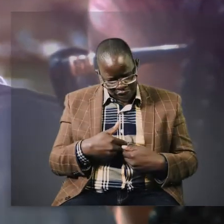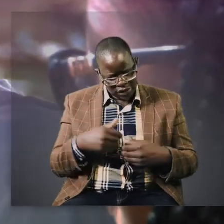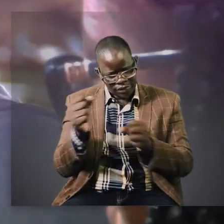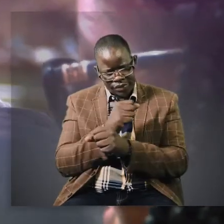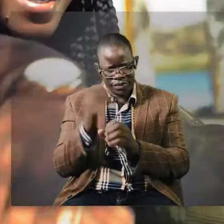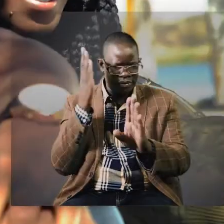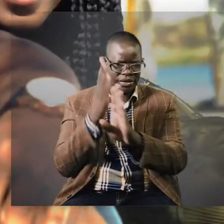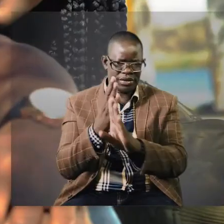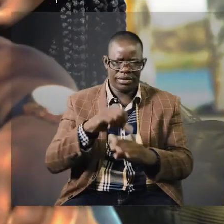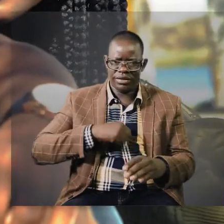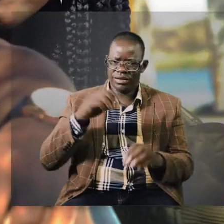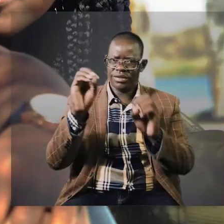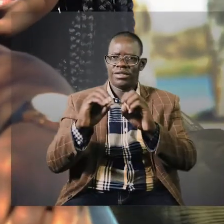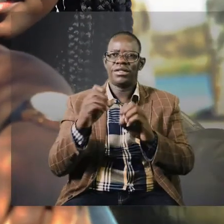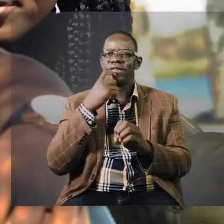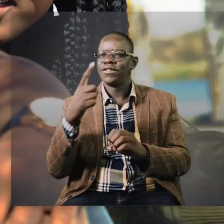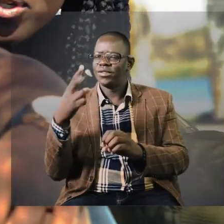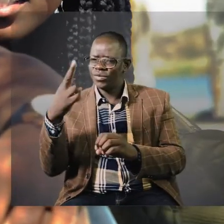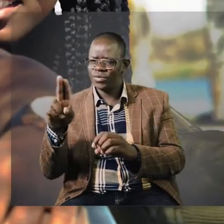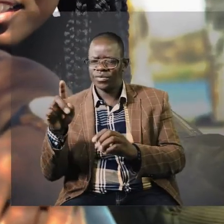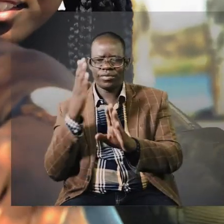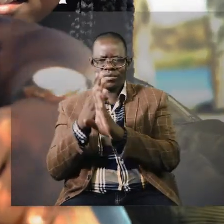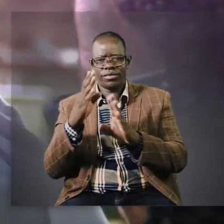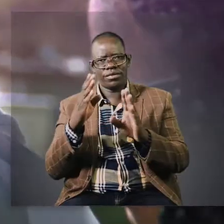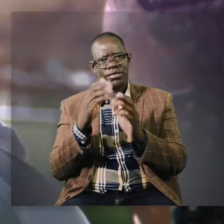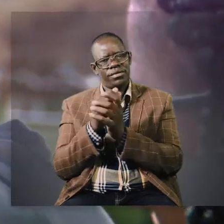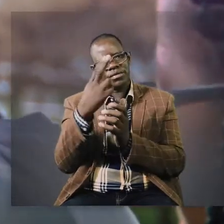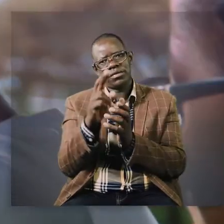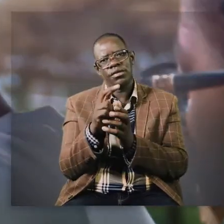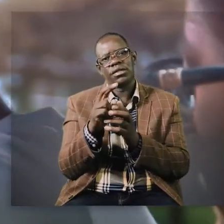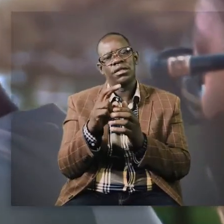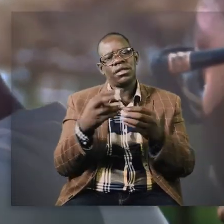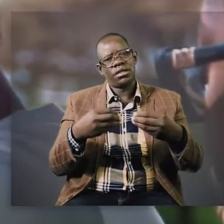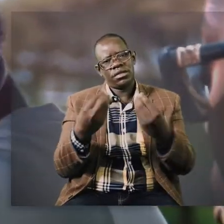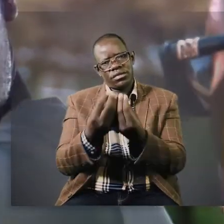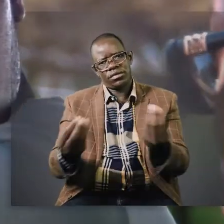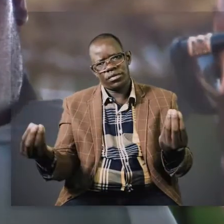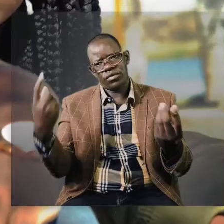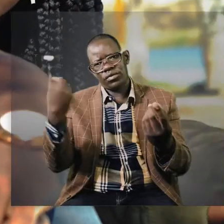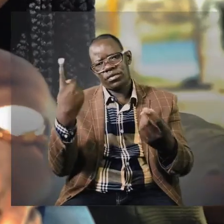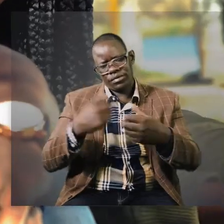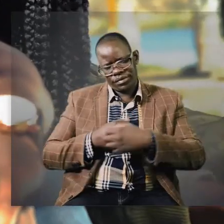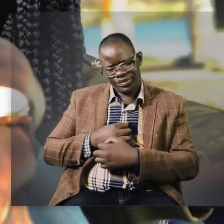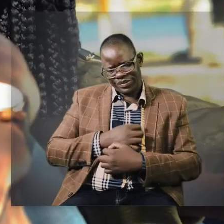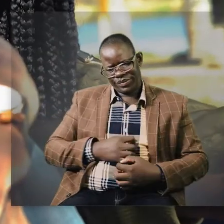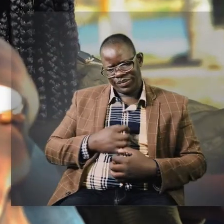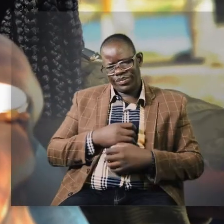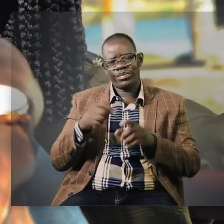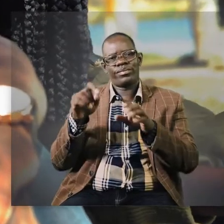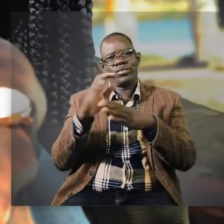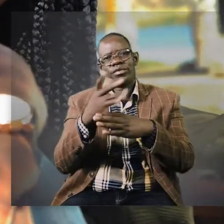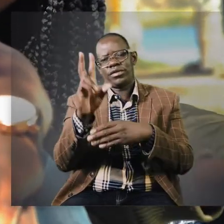disease directly. I did not say poverty directly causes diseases. Okay. Children don't have diarrhea or measles because their parents are